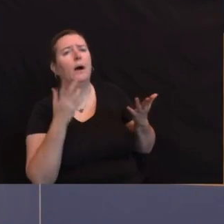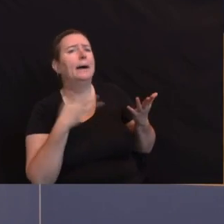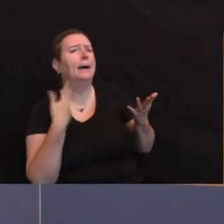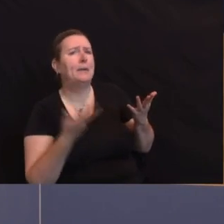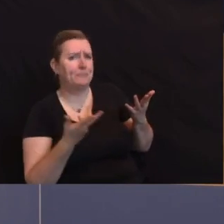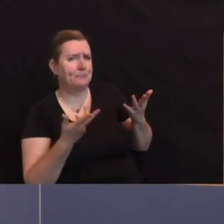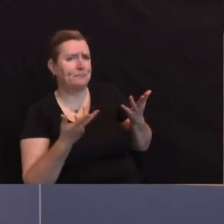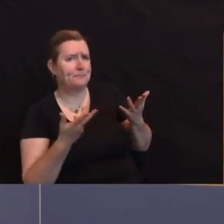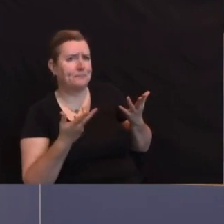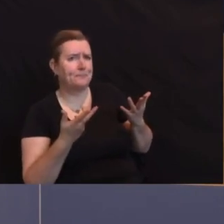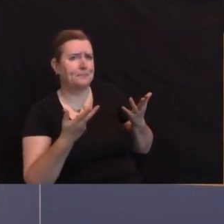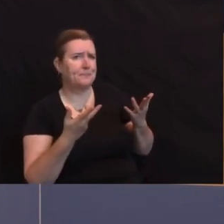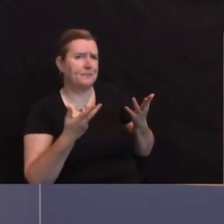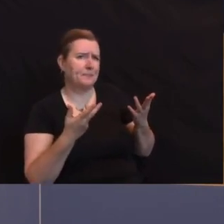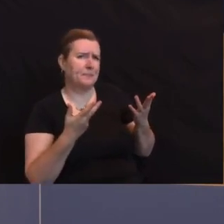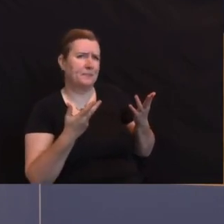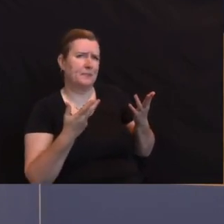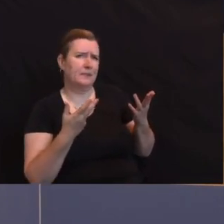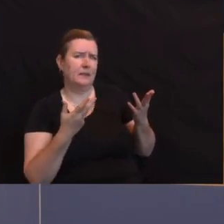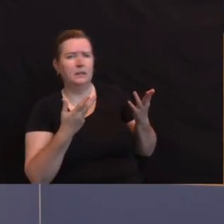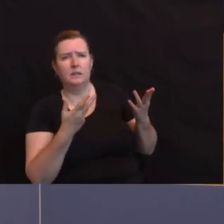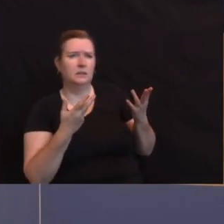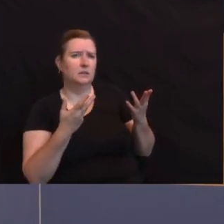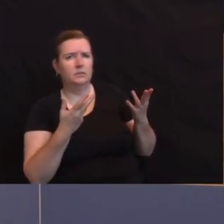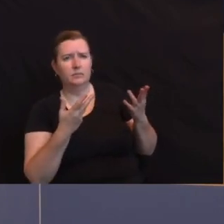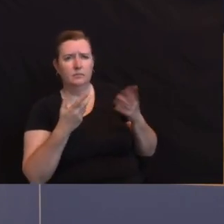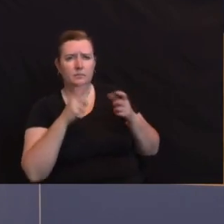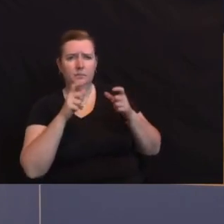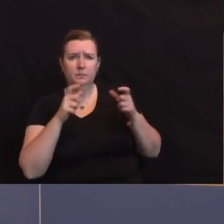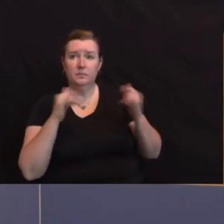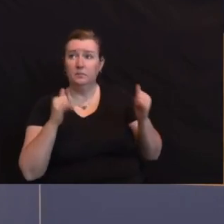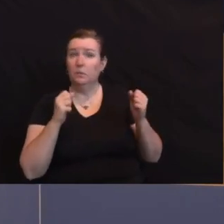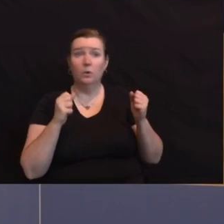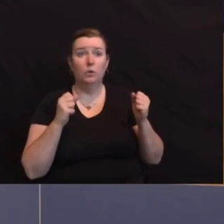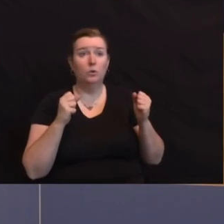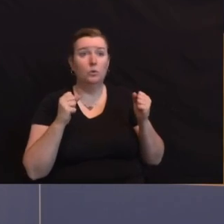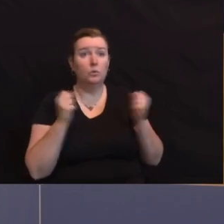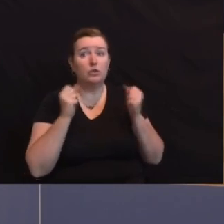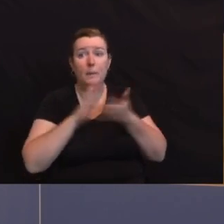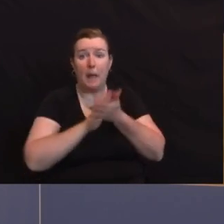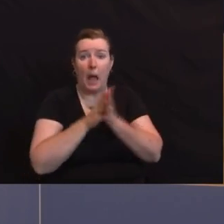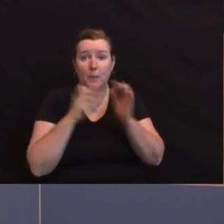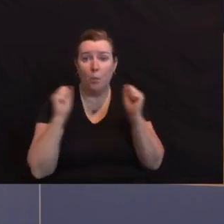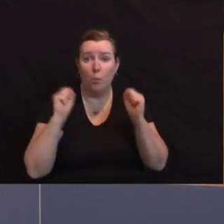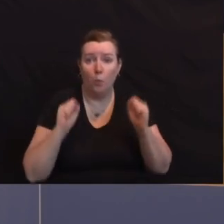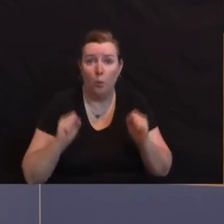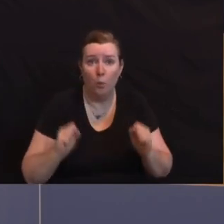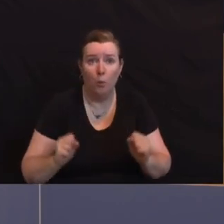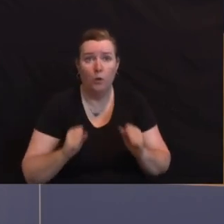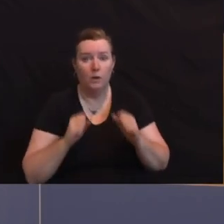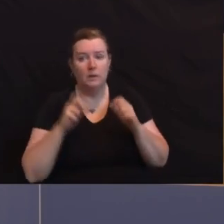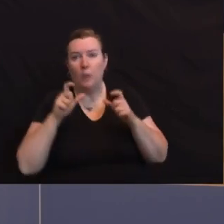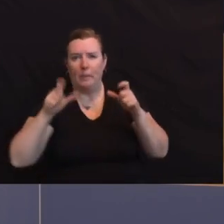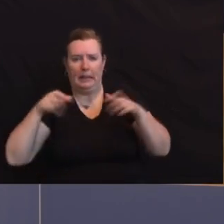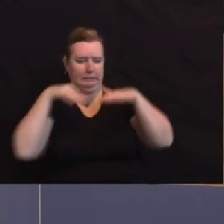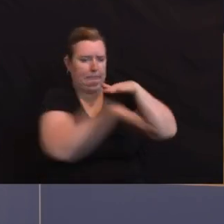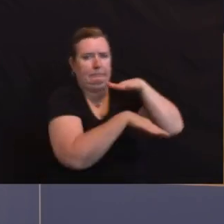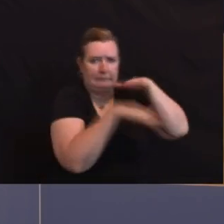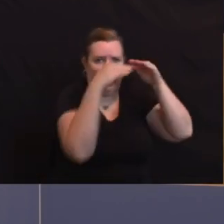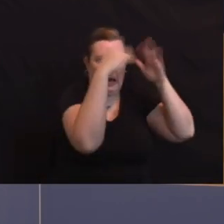going back indoors, colder weather, congregating, all those things happening at the same time. So certainly when you look at models and other